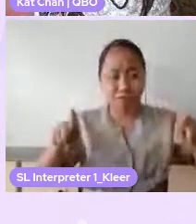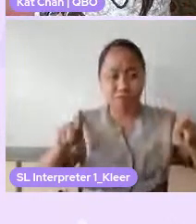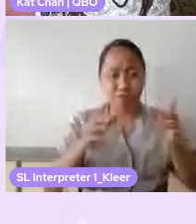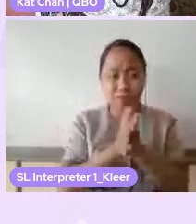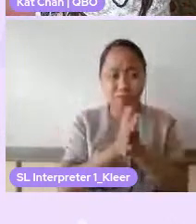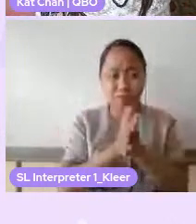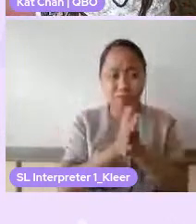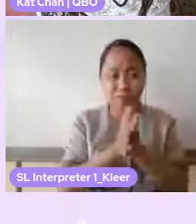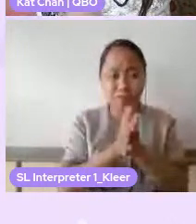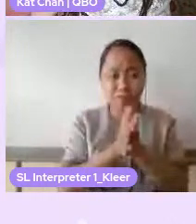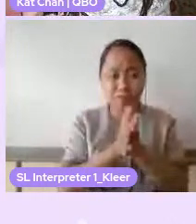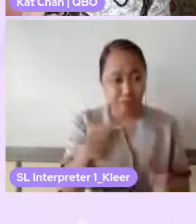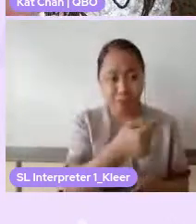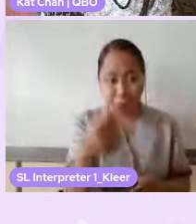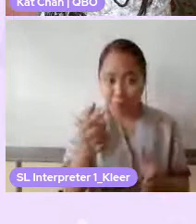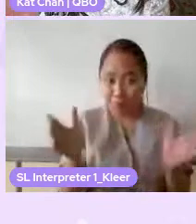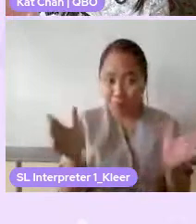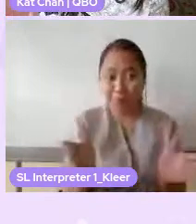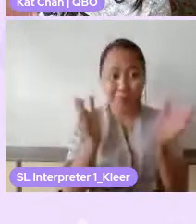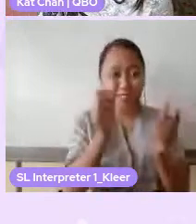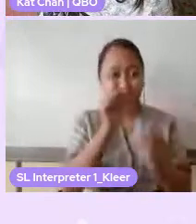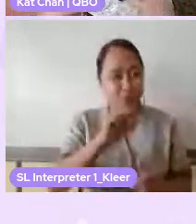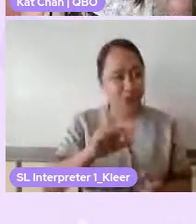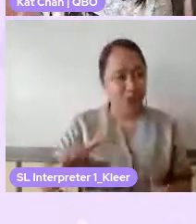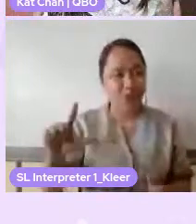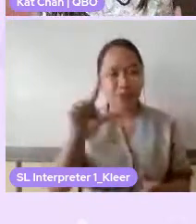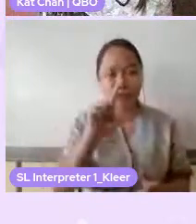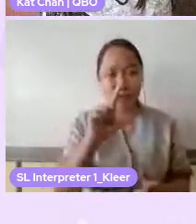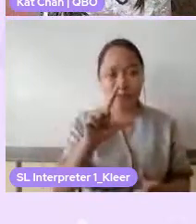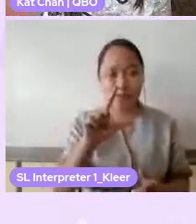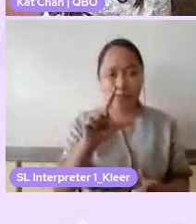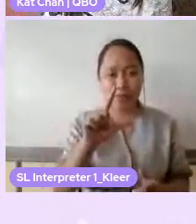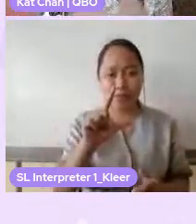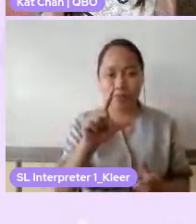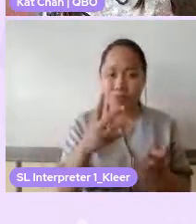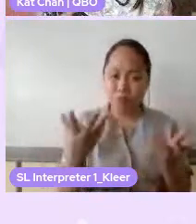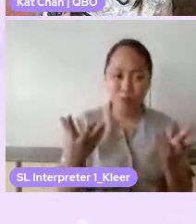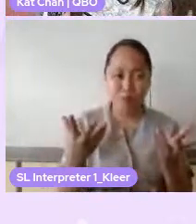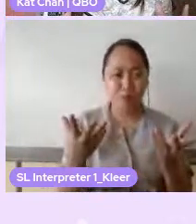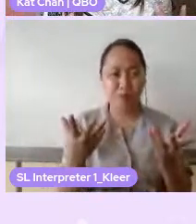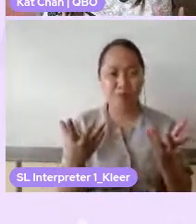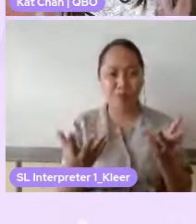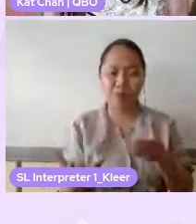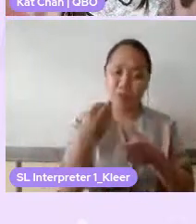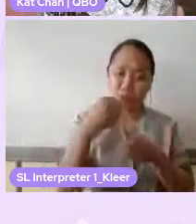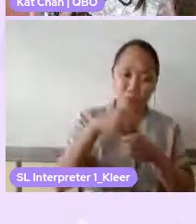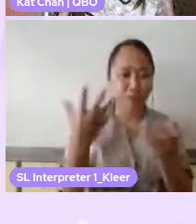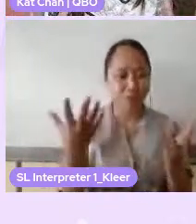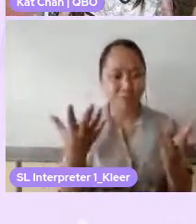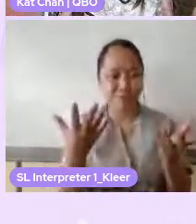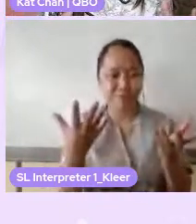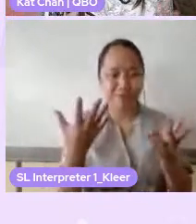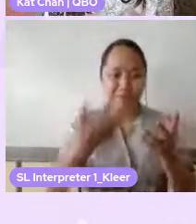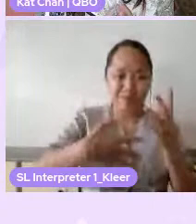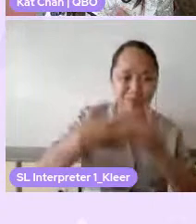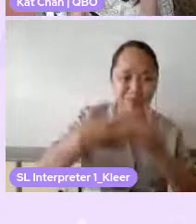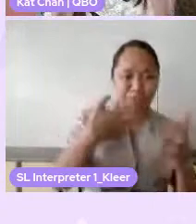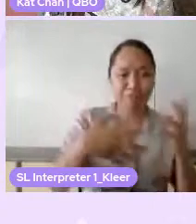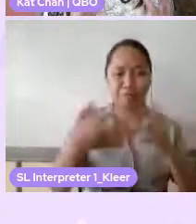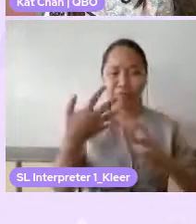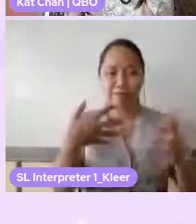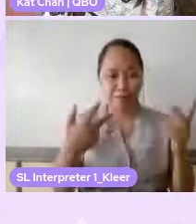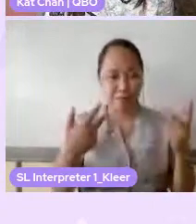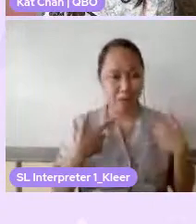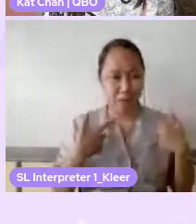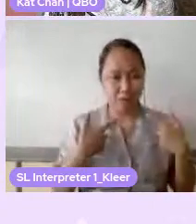encourage all of you to, you know, go after like a career in tech. You know, there are resources to help you, you know, like, and there's so